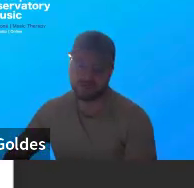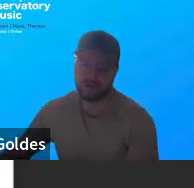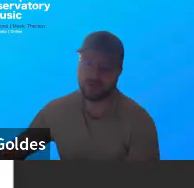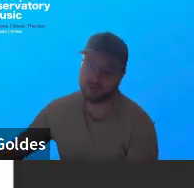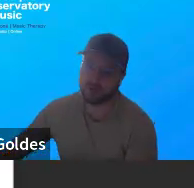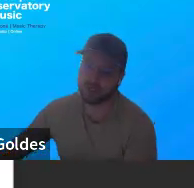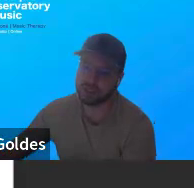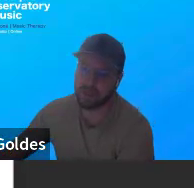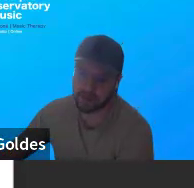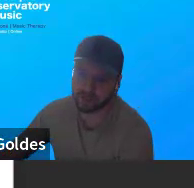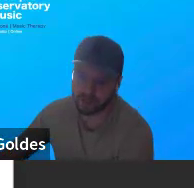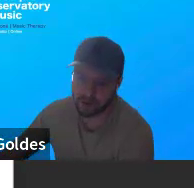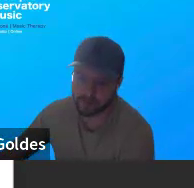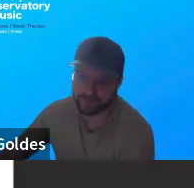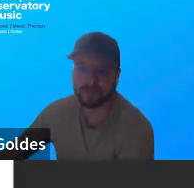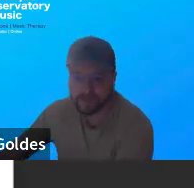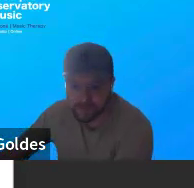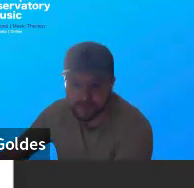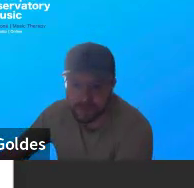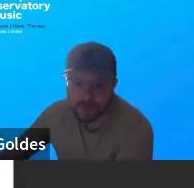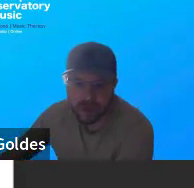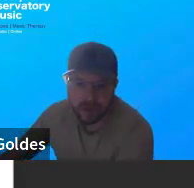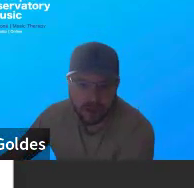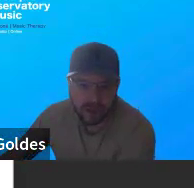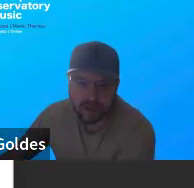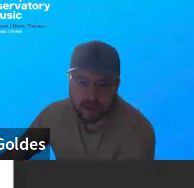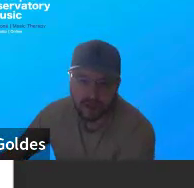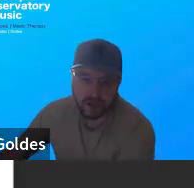one-on-one in-person interaction is always the best way to go.